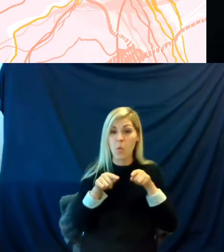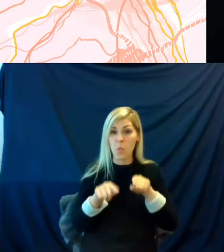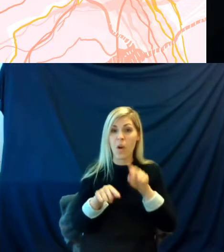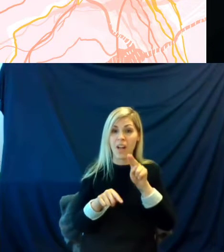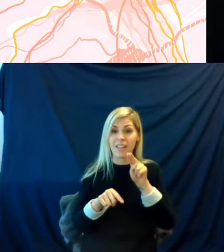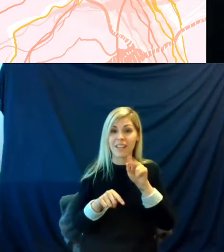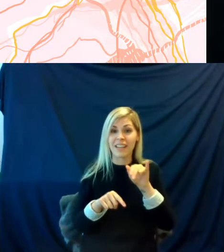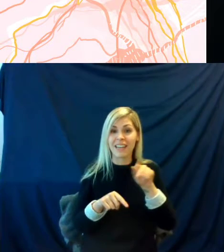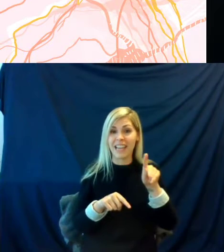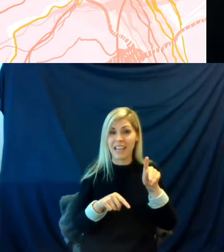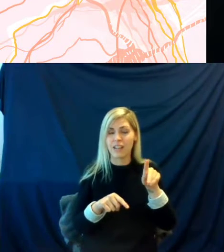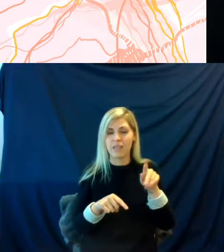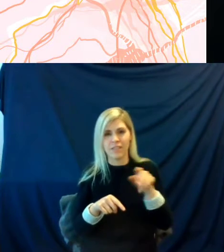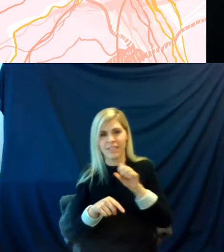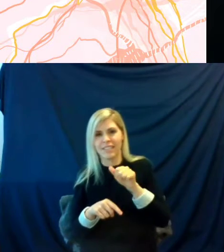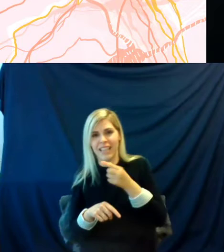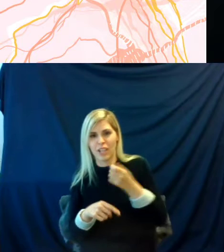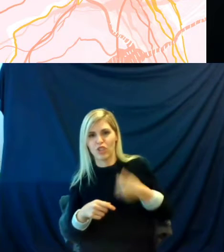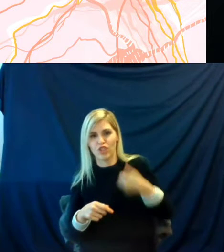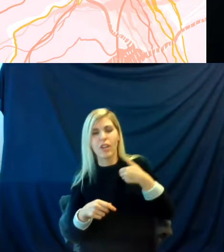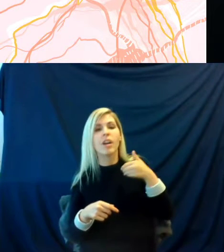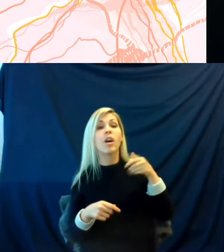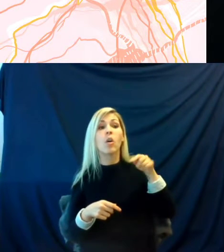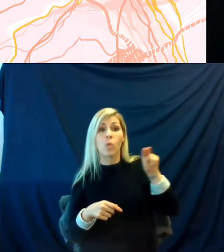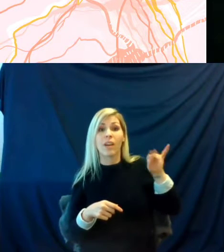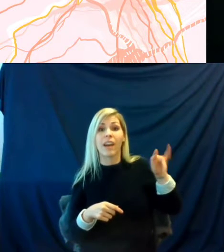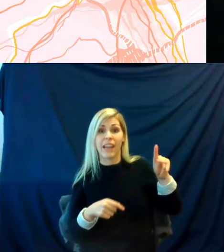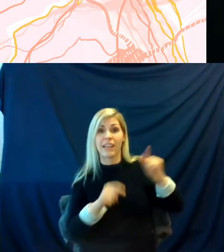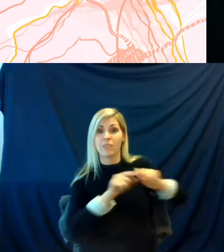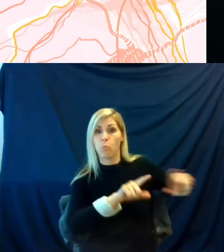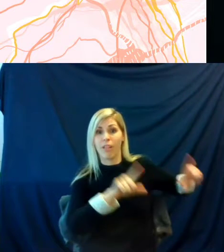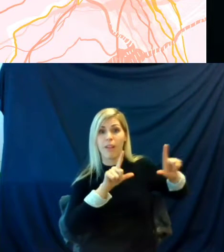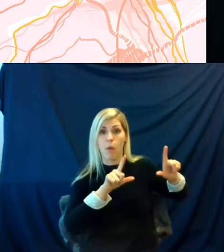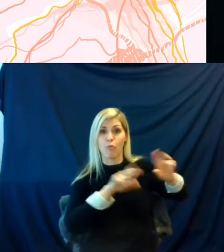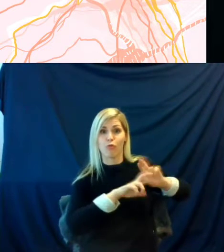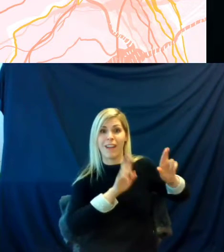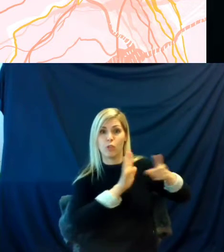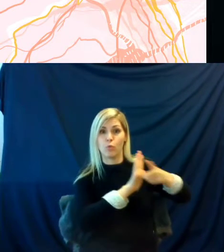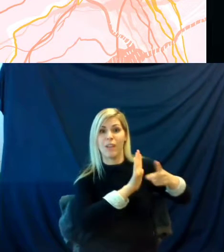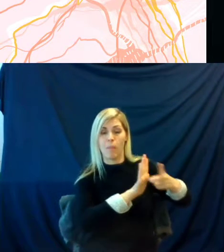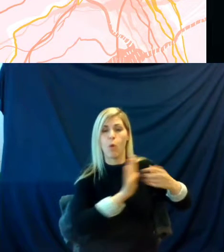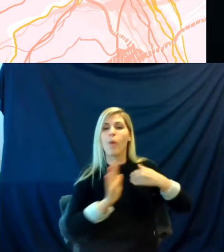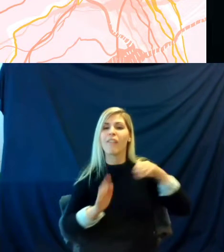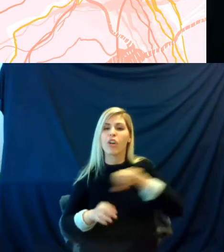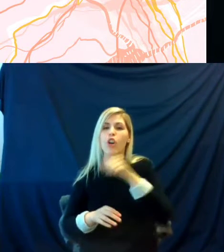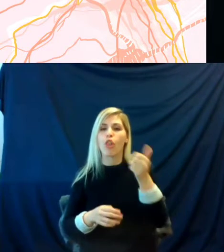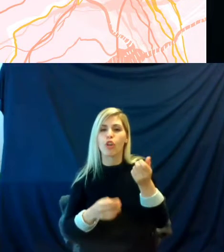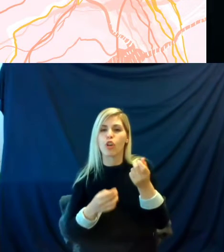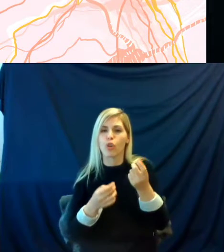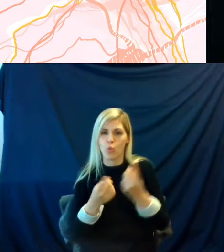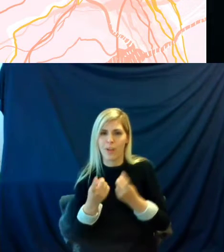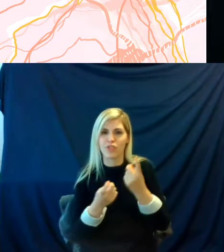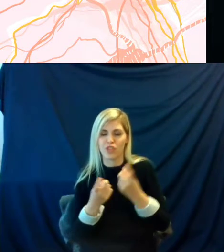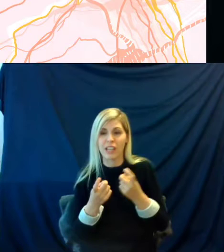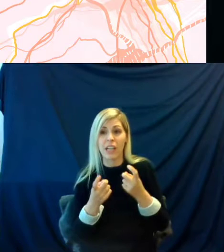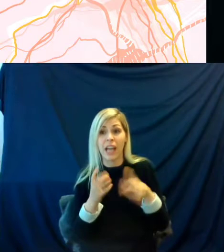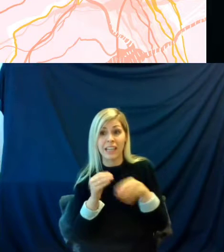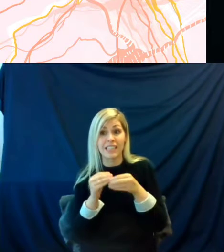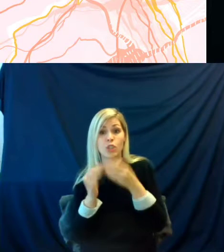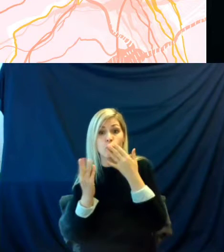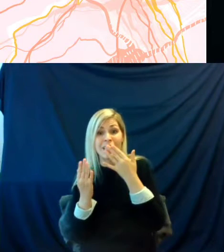So while Nick is kind of pulling it up, we also have a question that's asking us to, in addition to